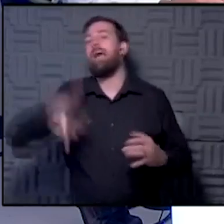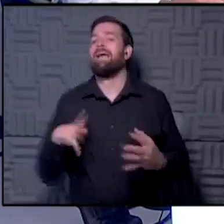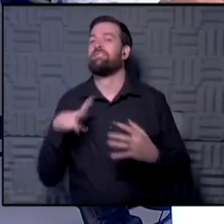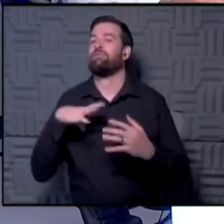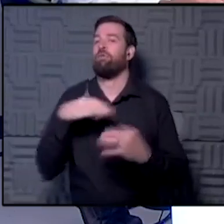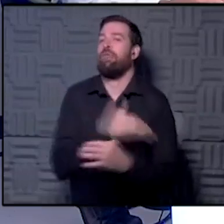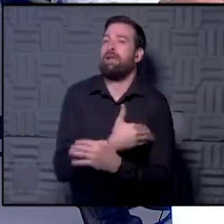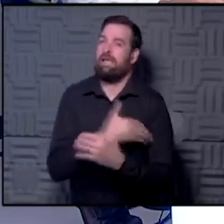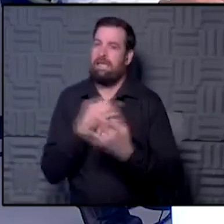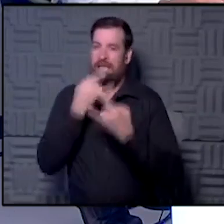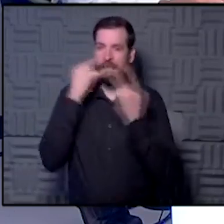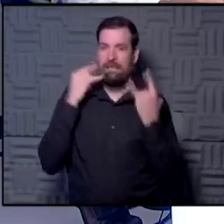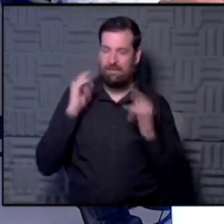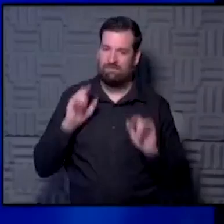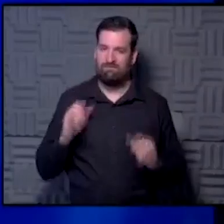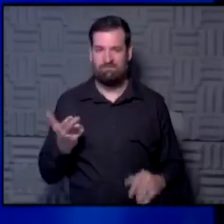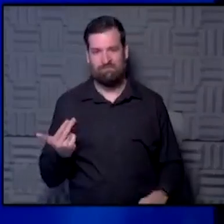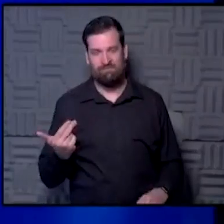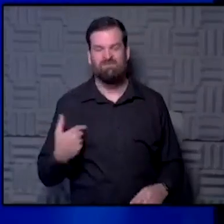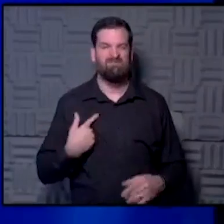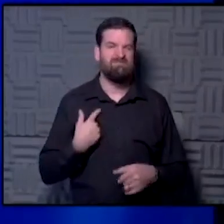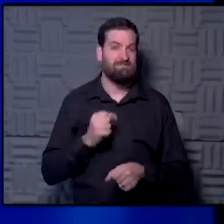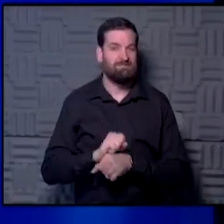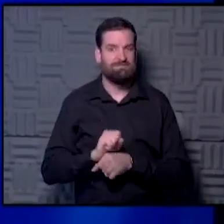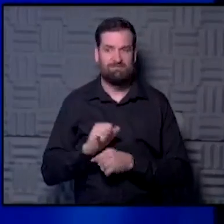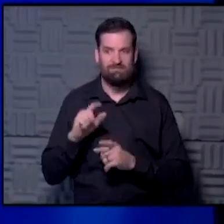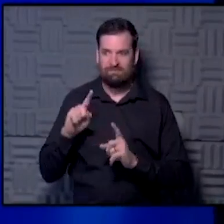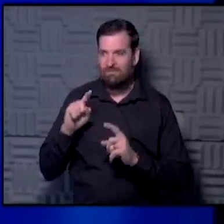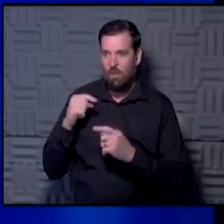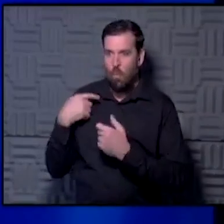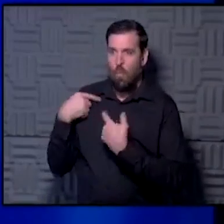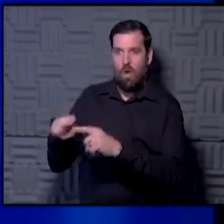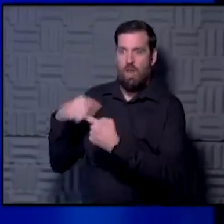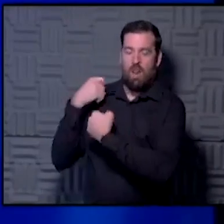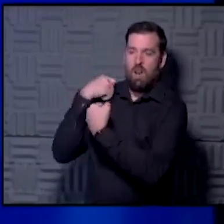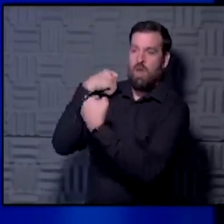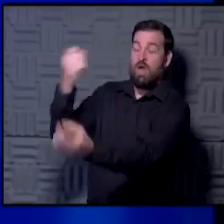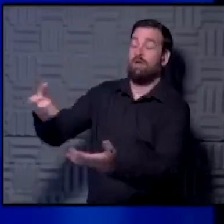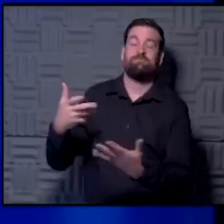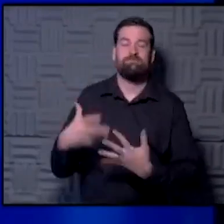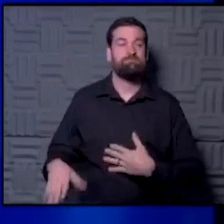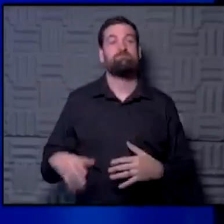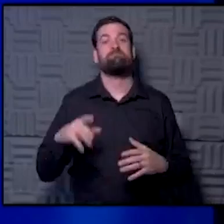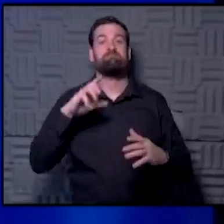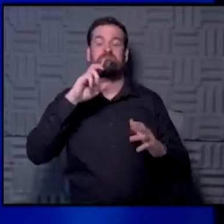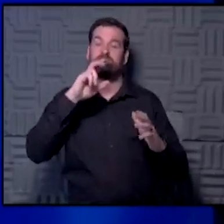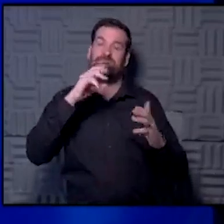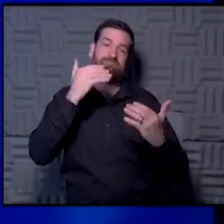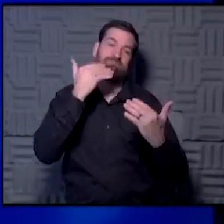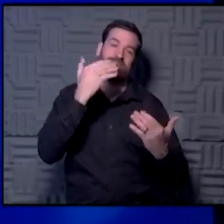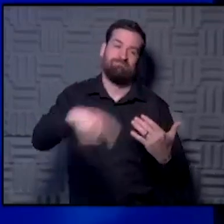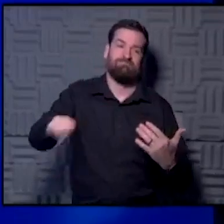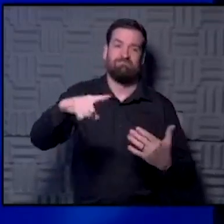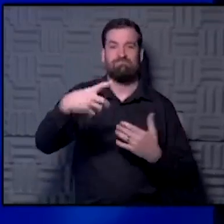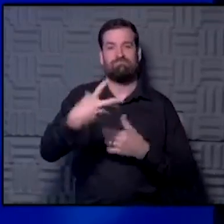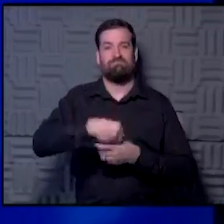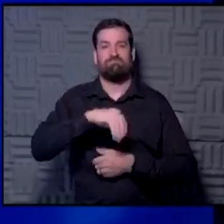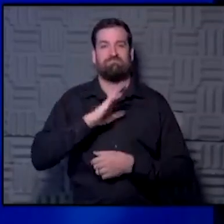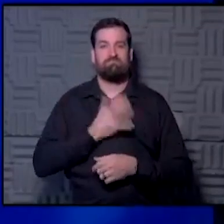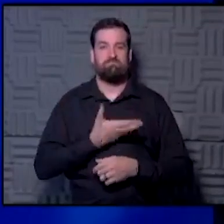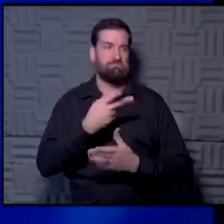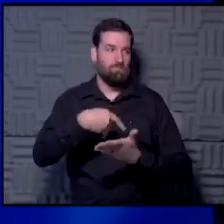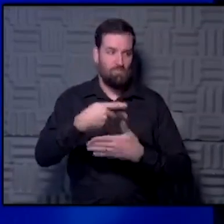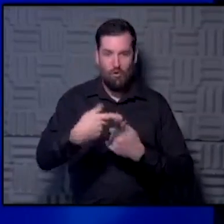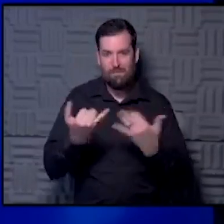mask. Okay, we're back to, I worked on that one the whole way out to Colorado and back. So listen, thanks to you guys for being part of our program today. Those